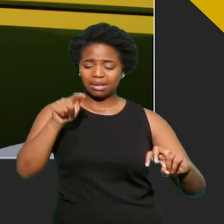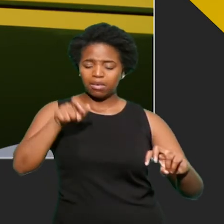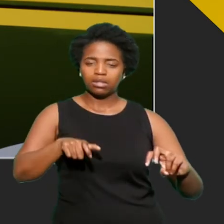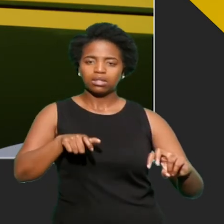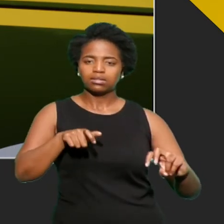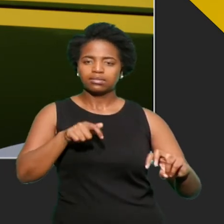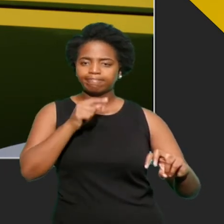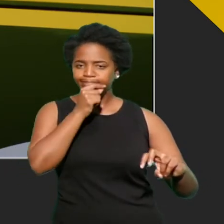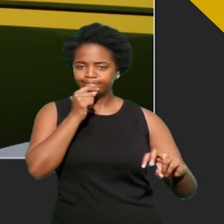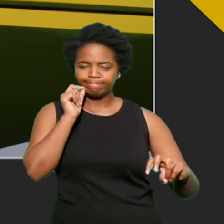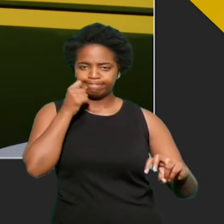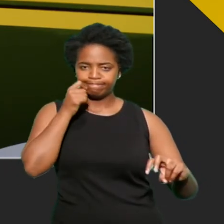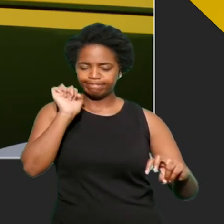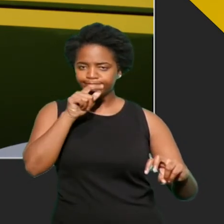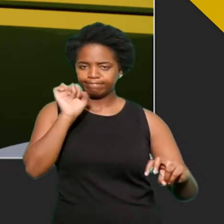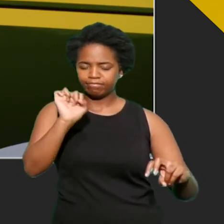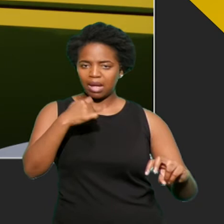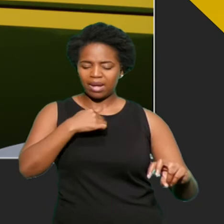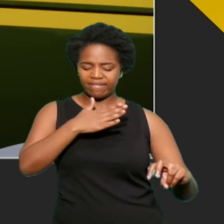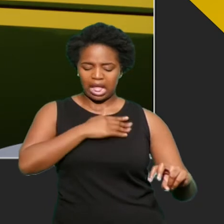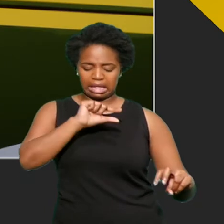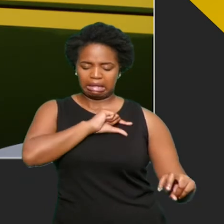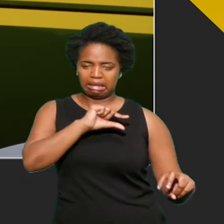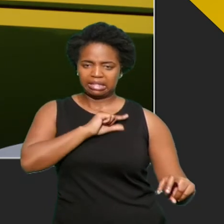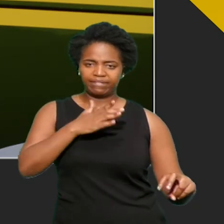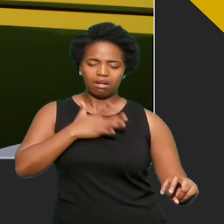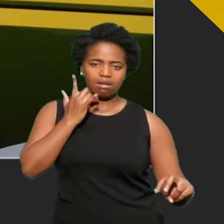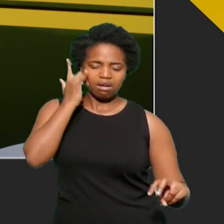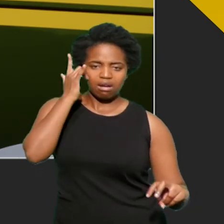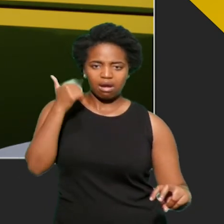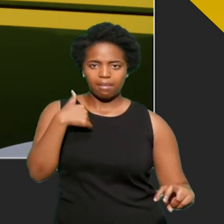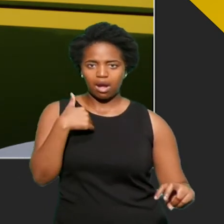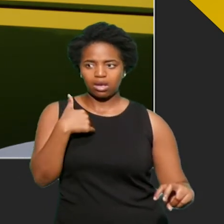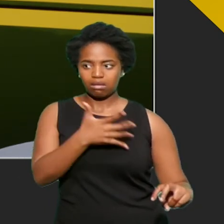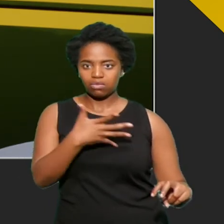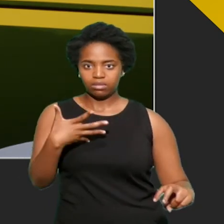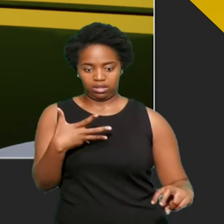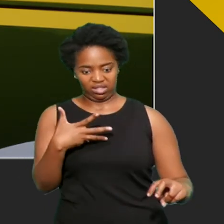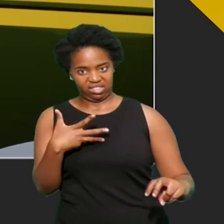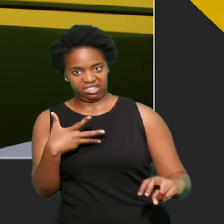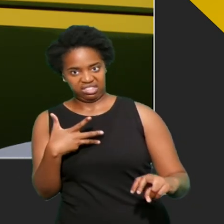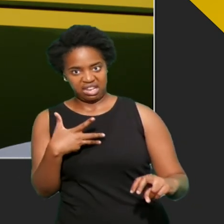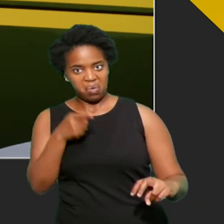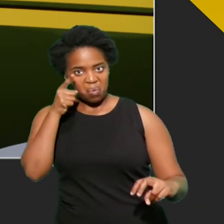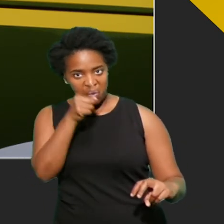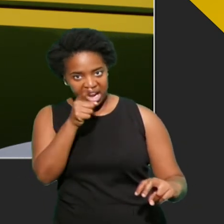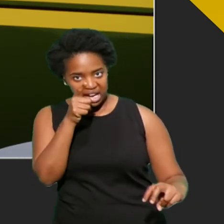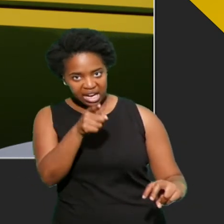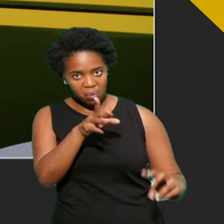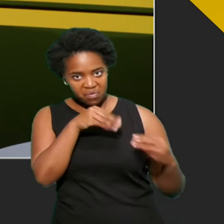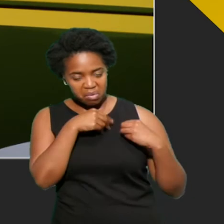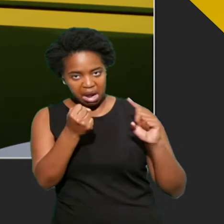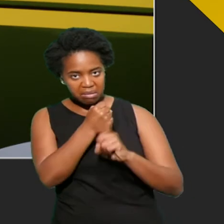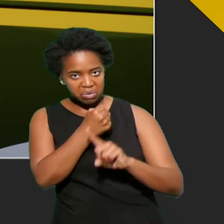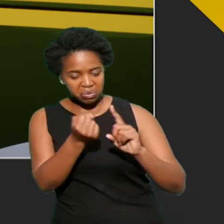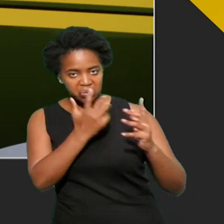that the shame and the guilt and the women that also don't know how to receive such stories, how do we educate our society